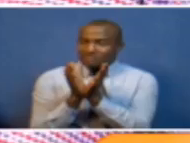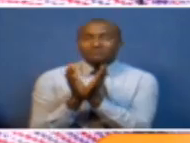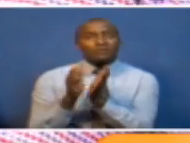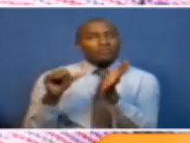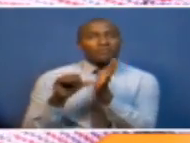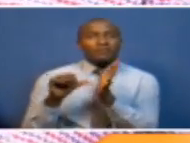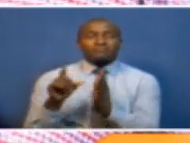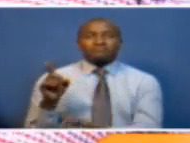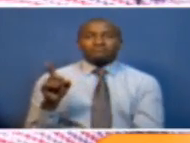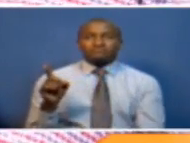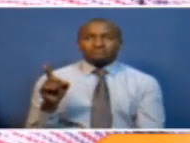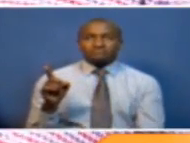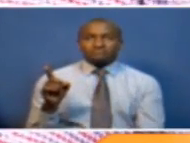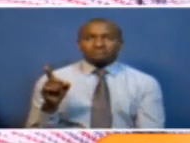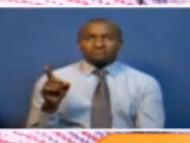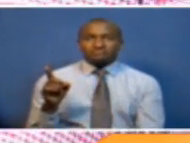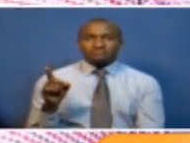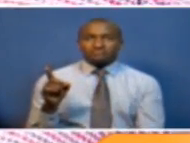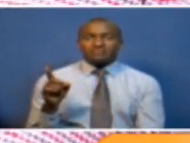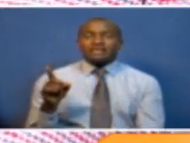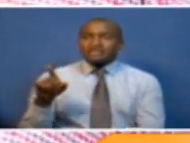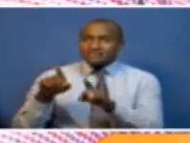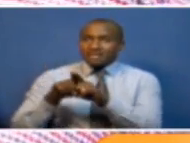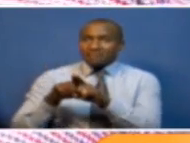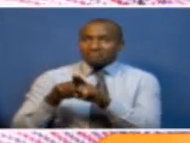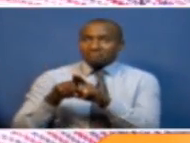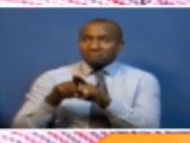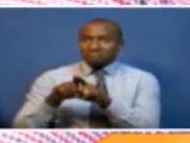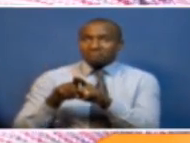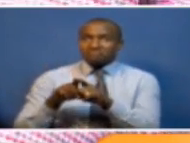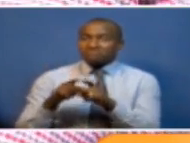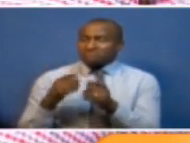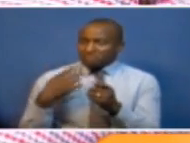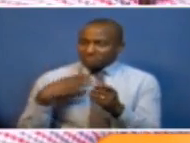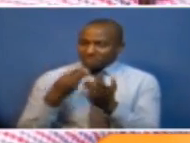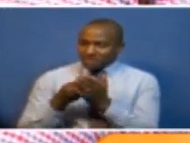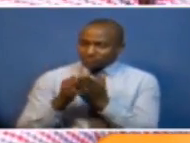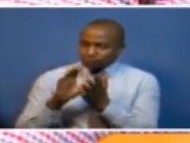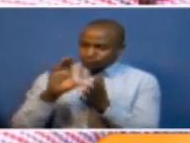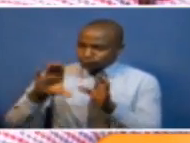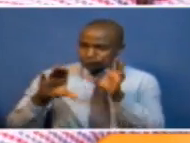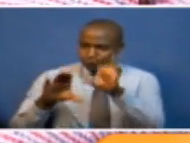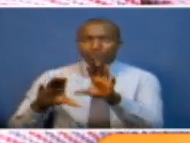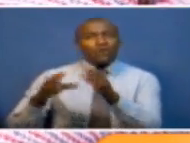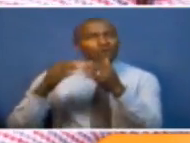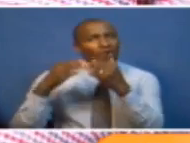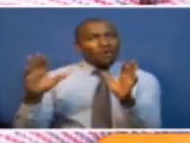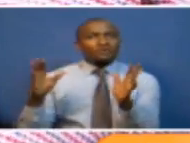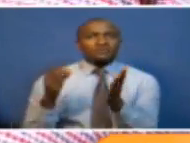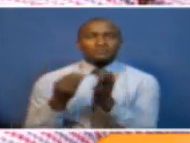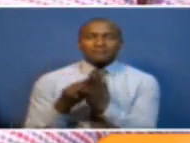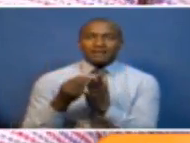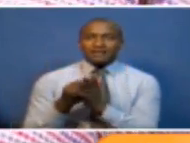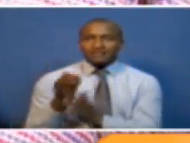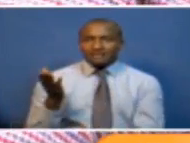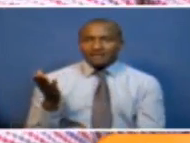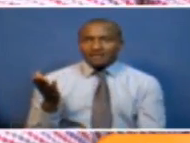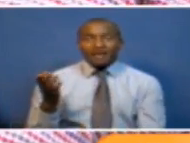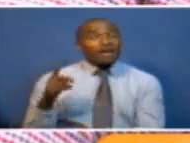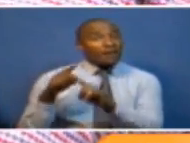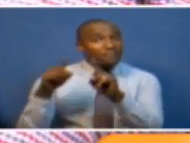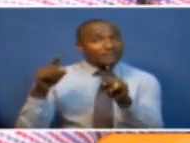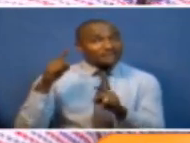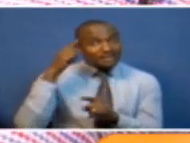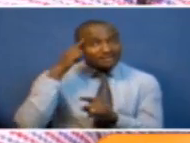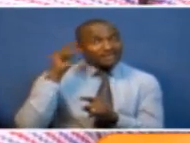has been let down, and especially the investors have been let down because they've lost money. But I think Kenyans